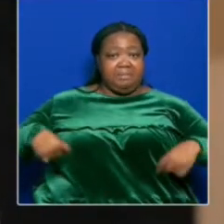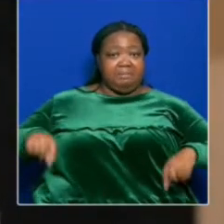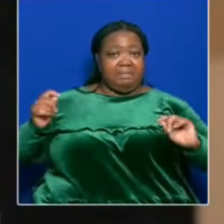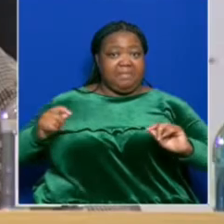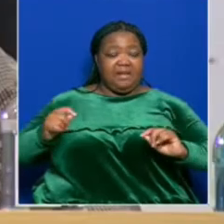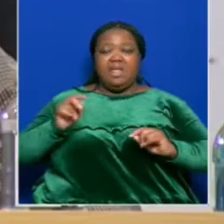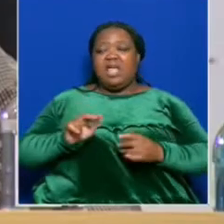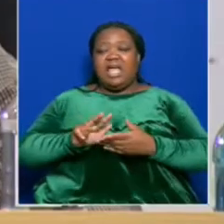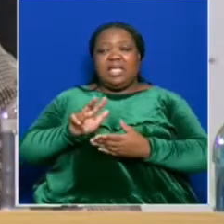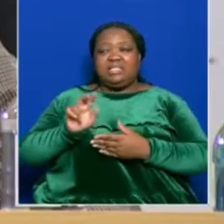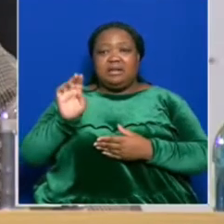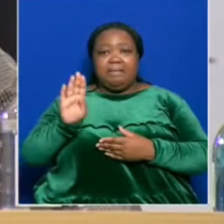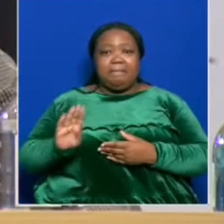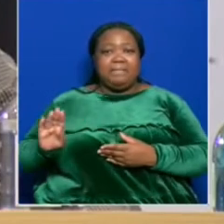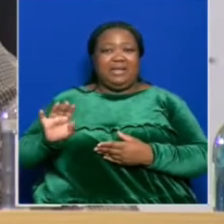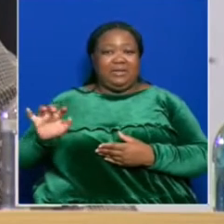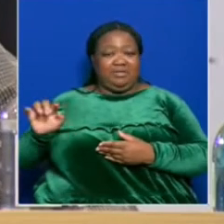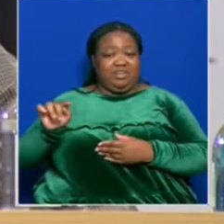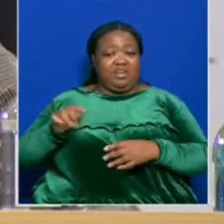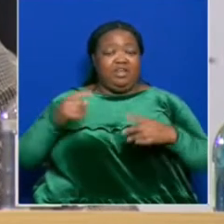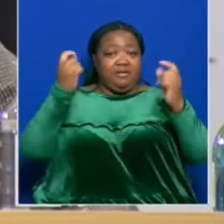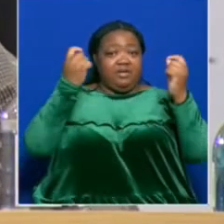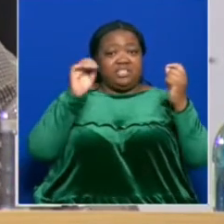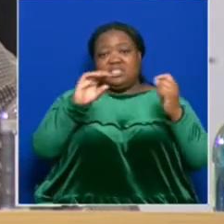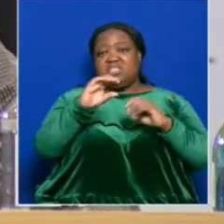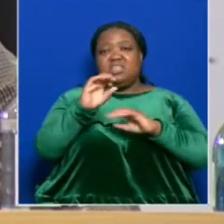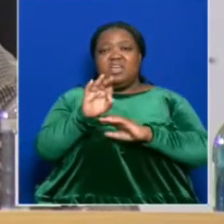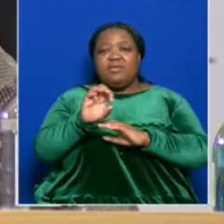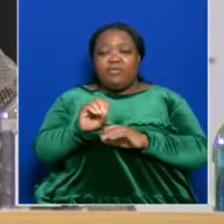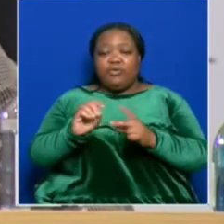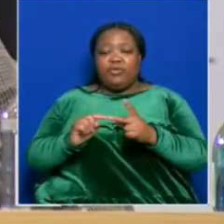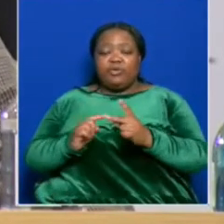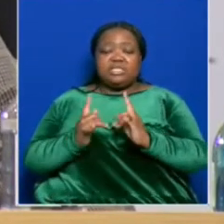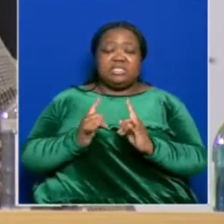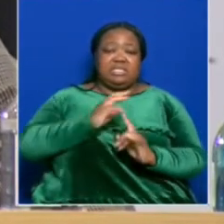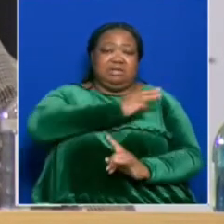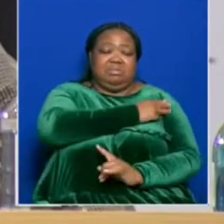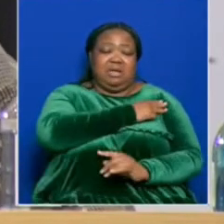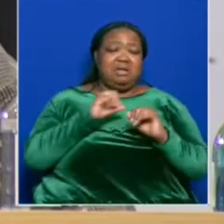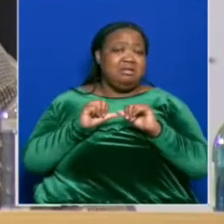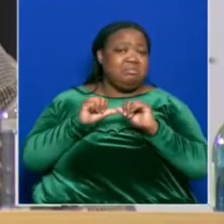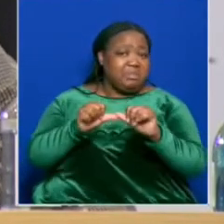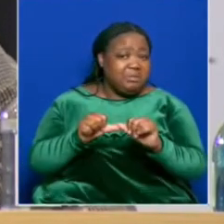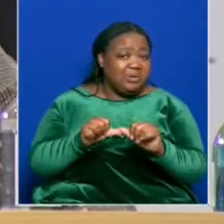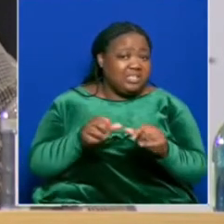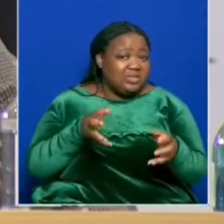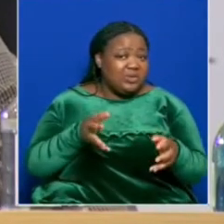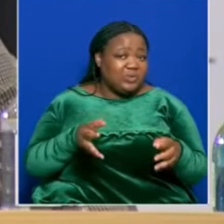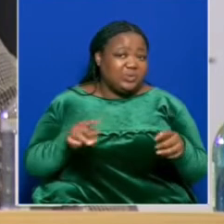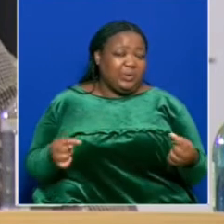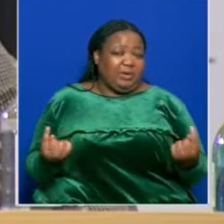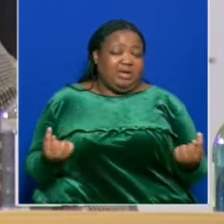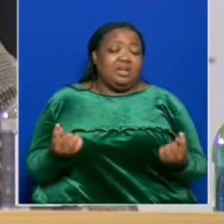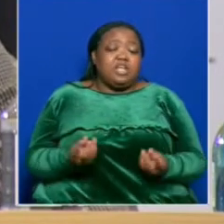I, as the chief financial officer, as well as the city manager, couldn't afford for this to continue. Hence, the resolution is